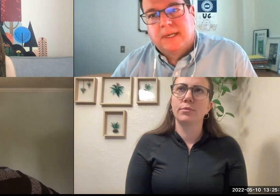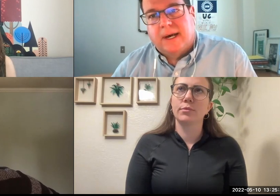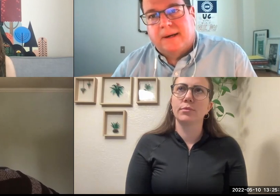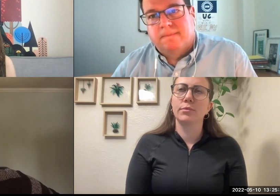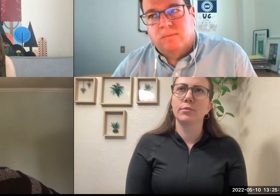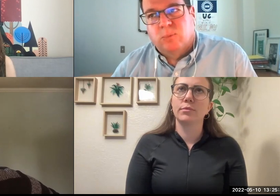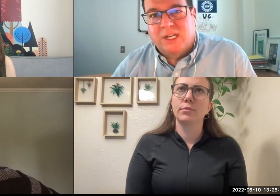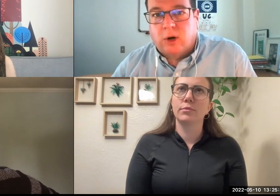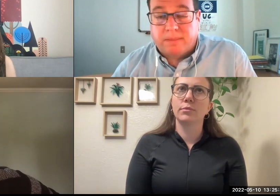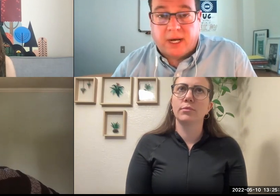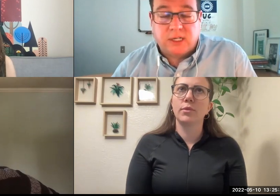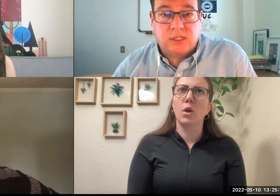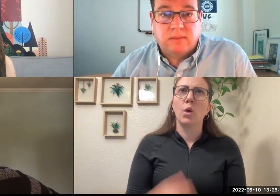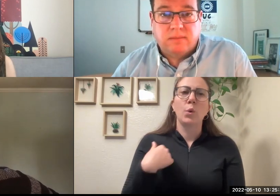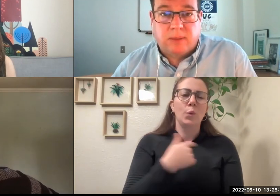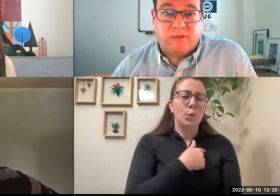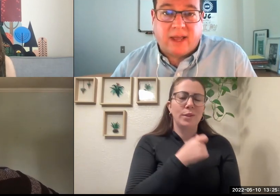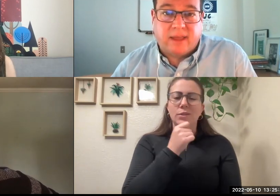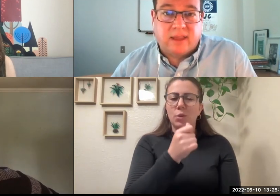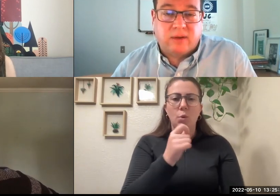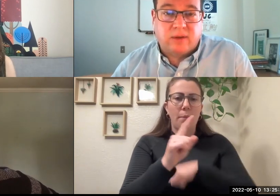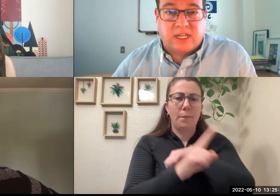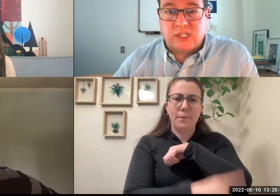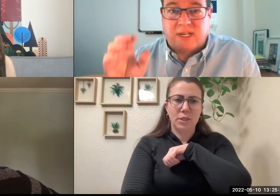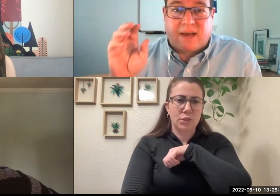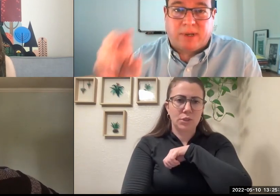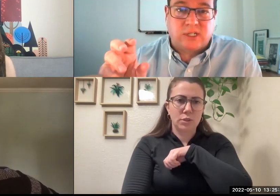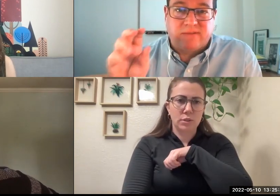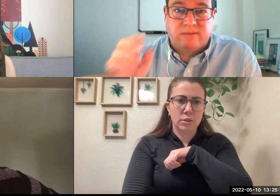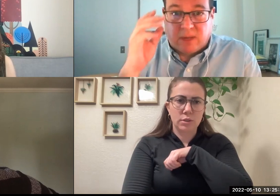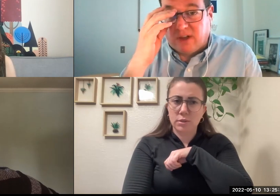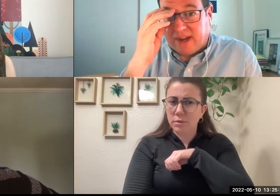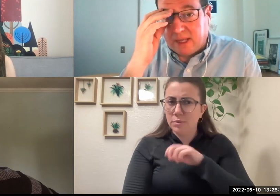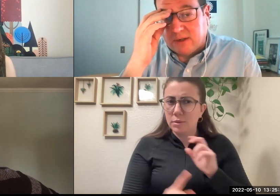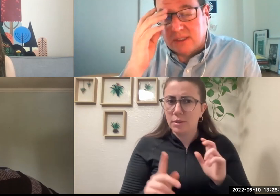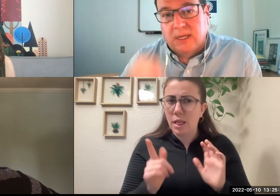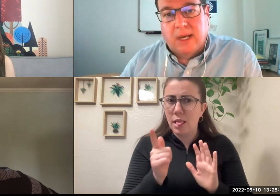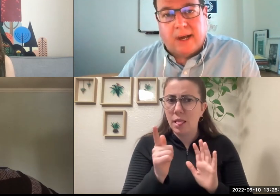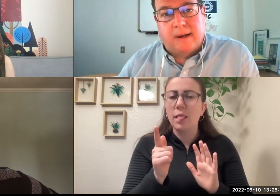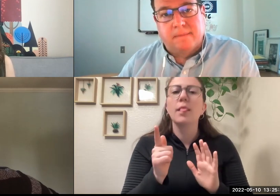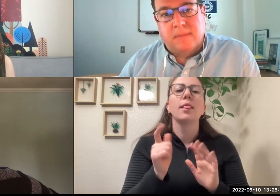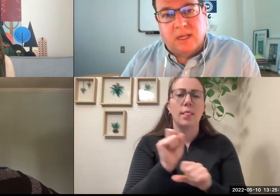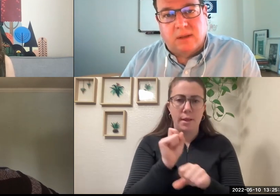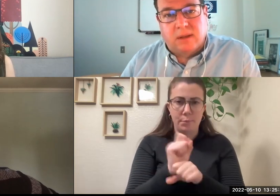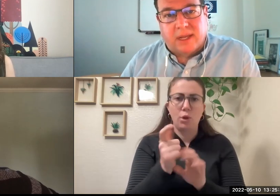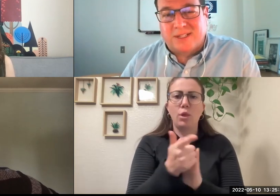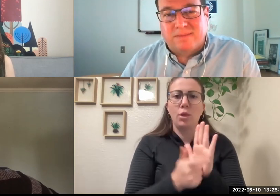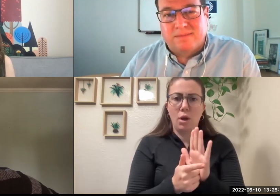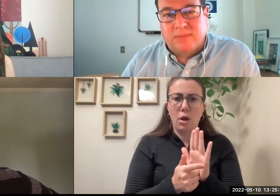example, we don't punish people who violate, you know, in addition to not punishing labor law violators,